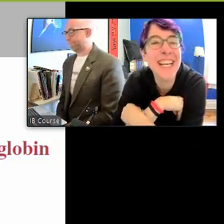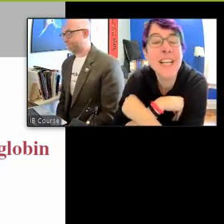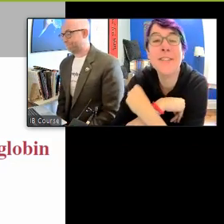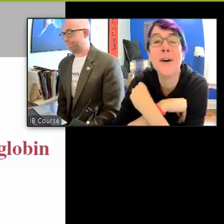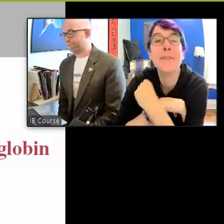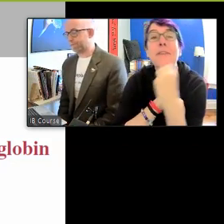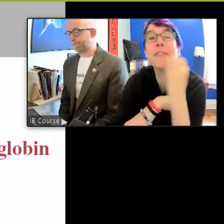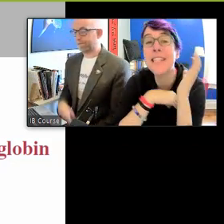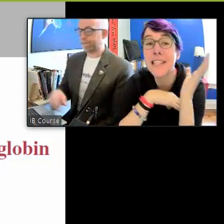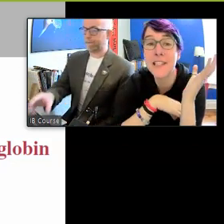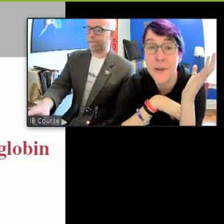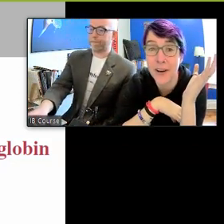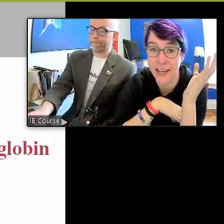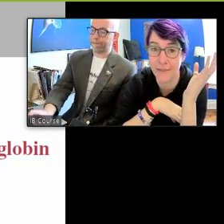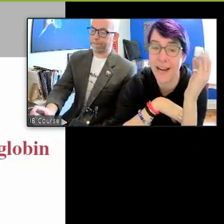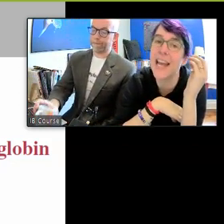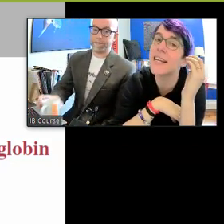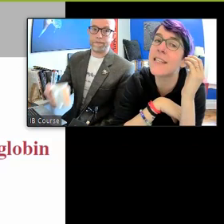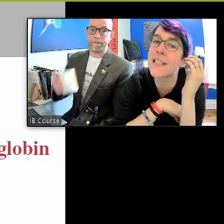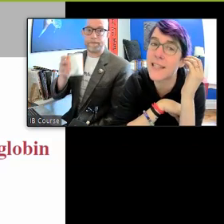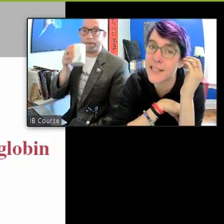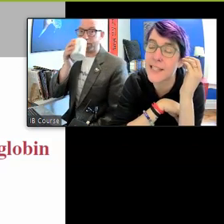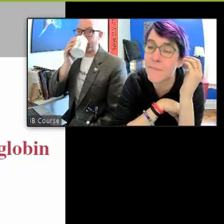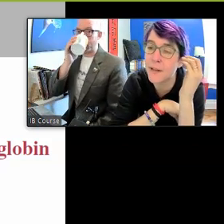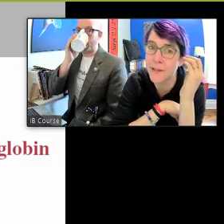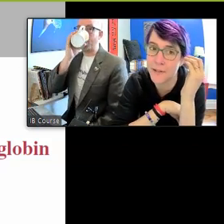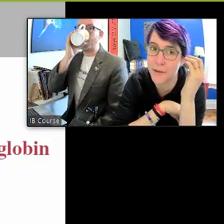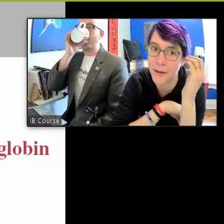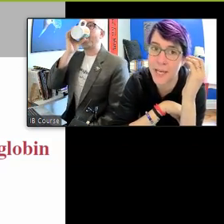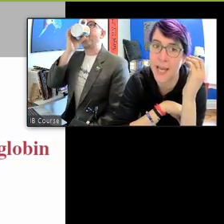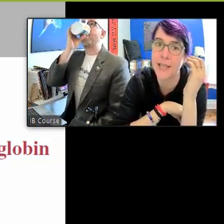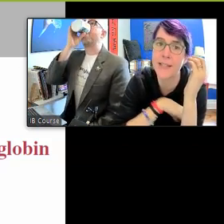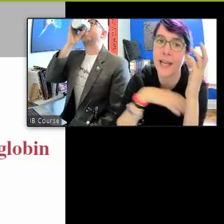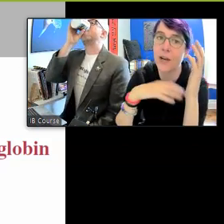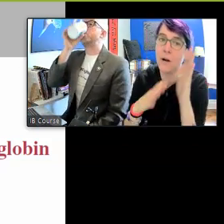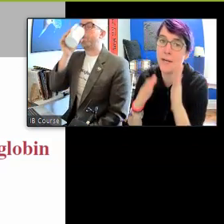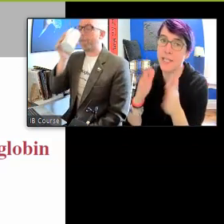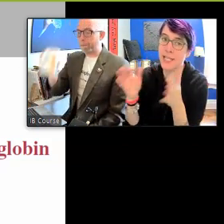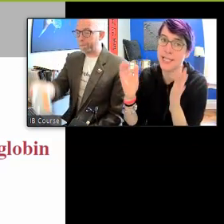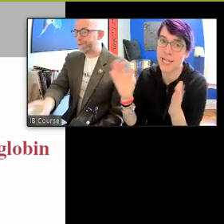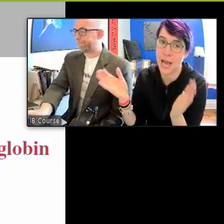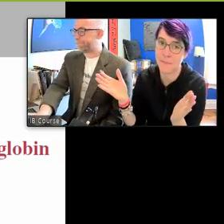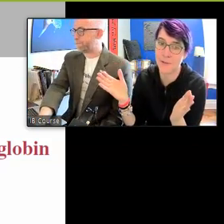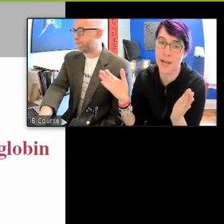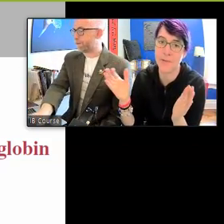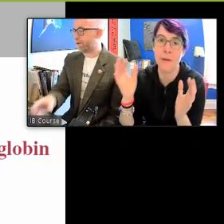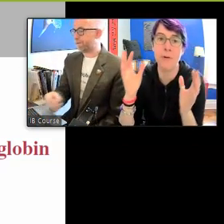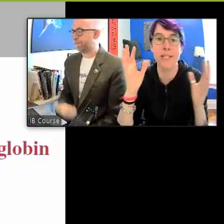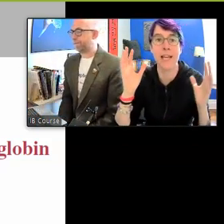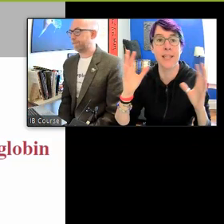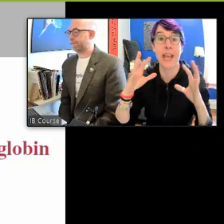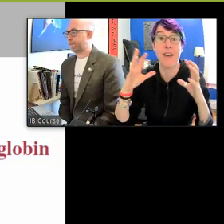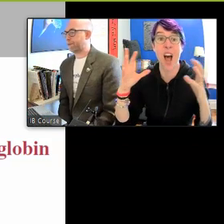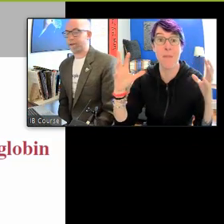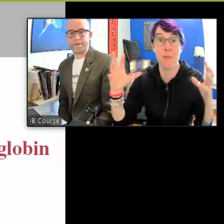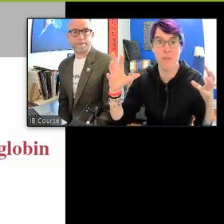it. Okay. So this is the story, right? And it's a bonkers story because like a whole bunch of things had to happen, right? Remember we